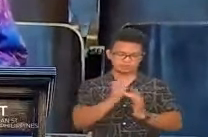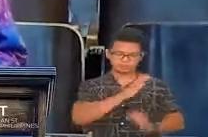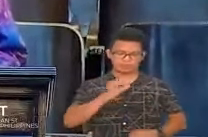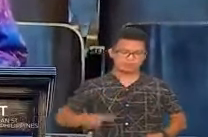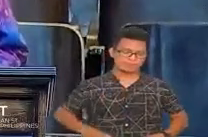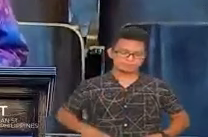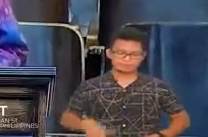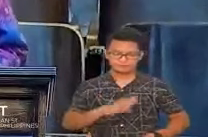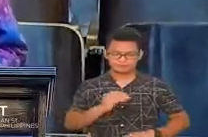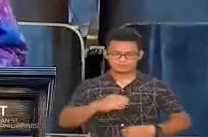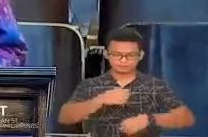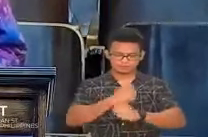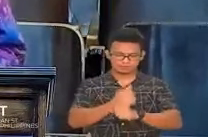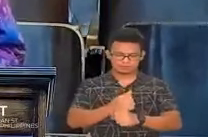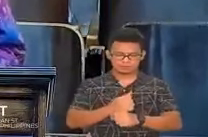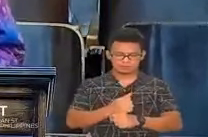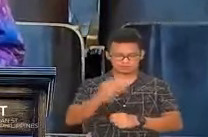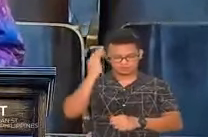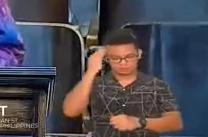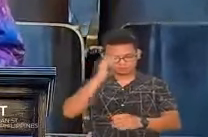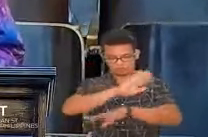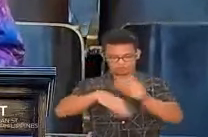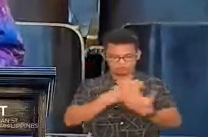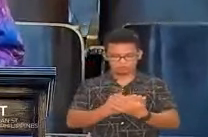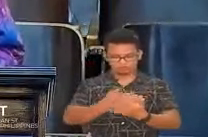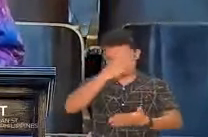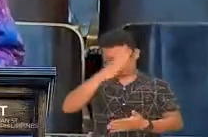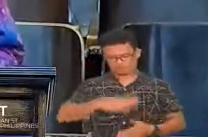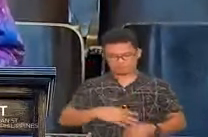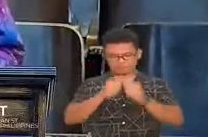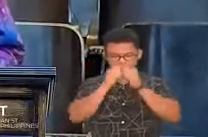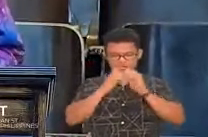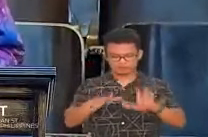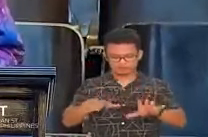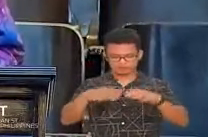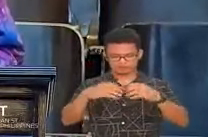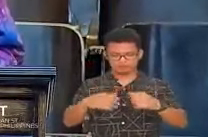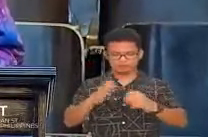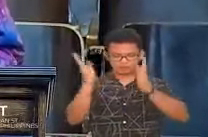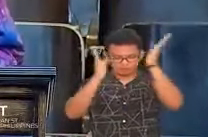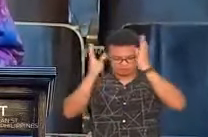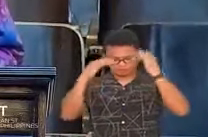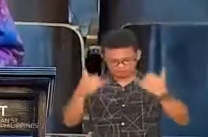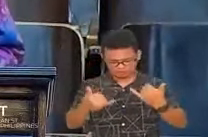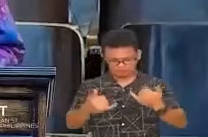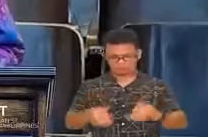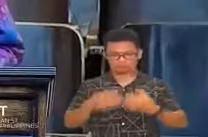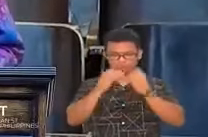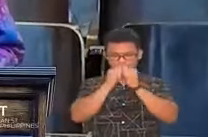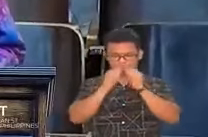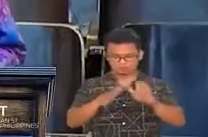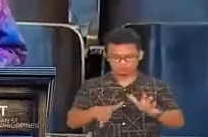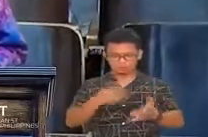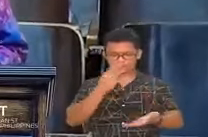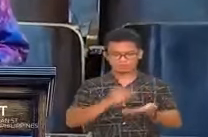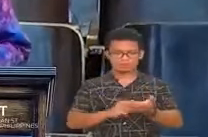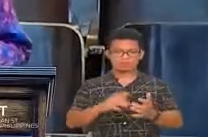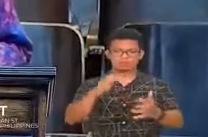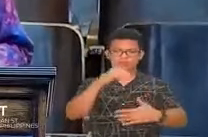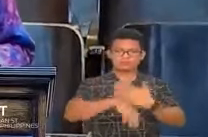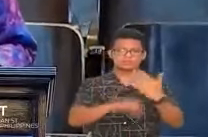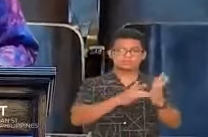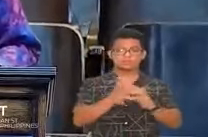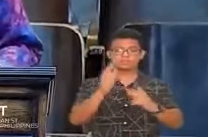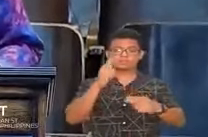in the Lord Jesus Christ, and to make him known to all men. Bless this service today. Bless this message. In Jesus' name I